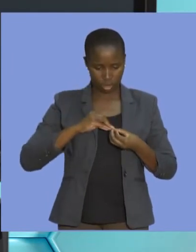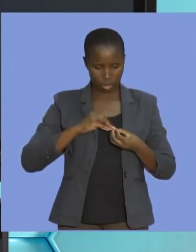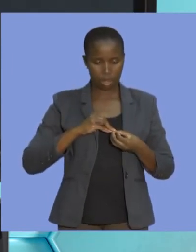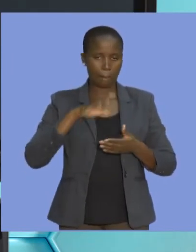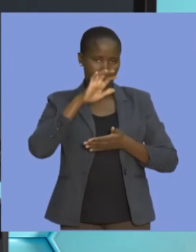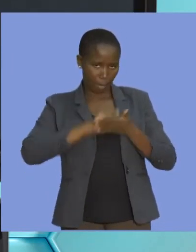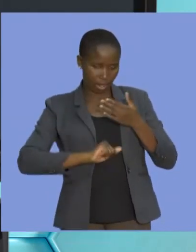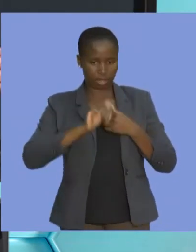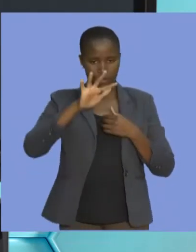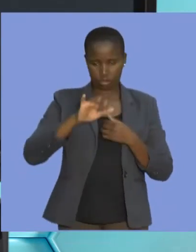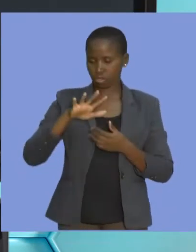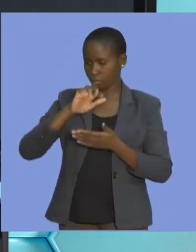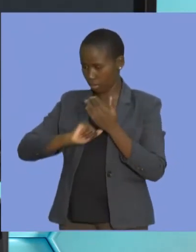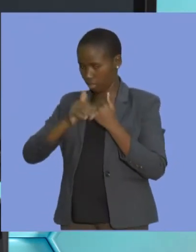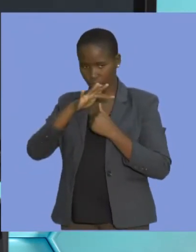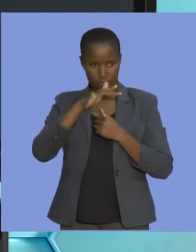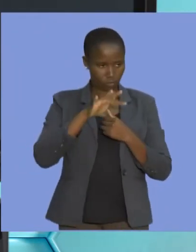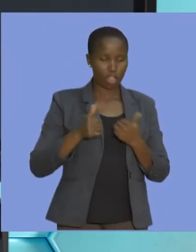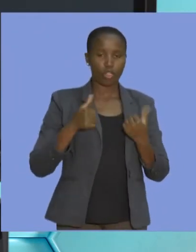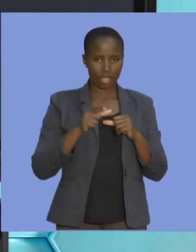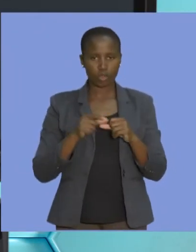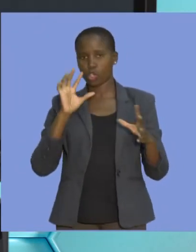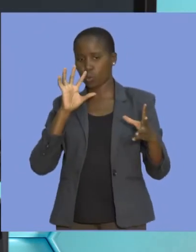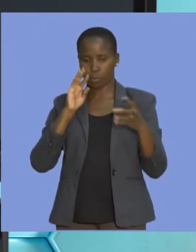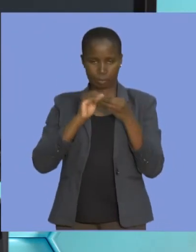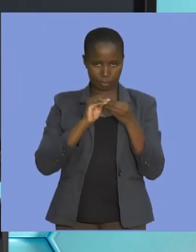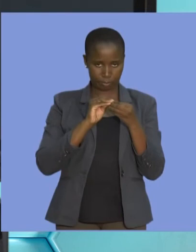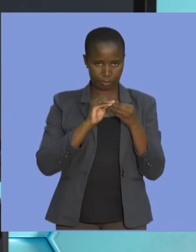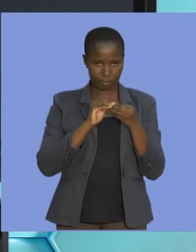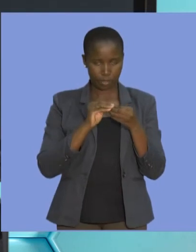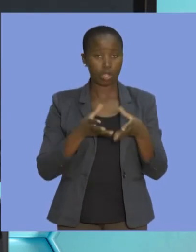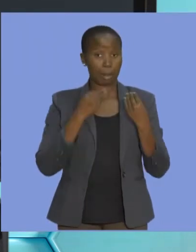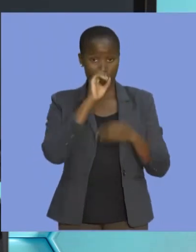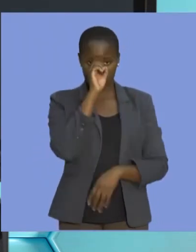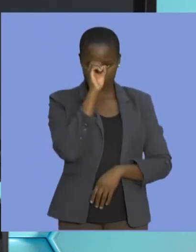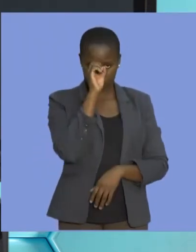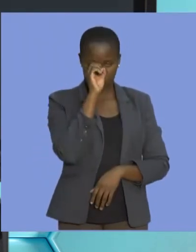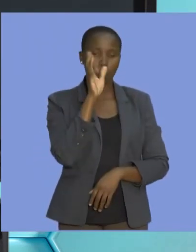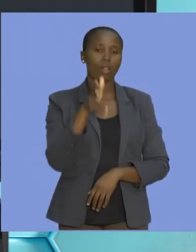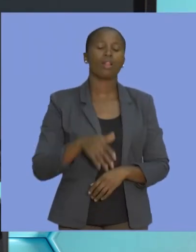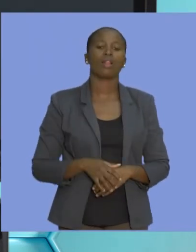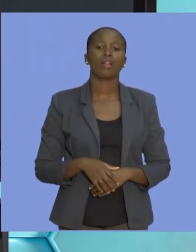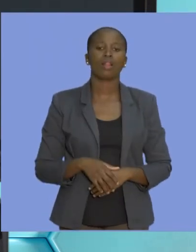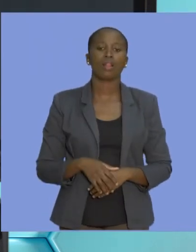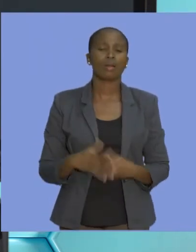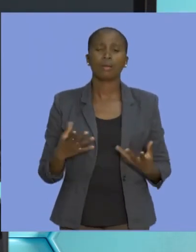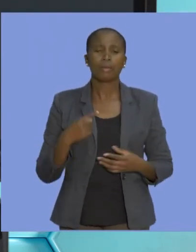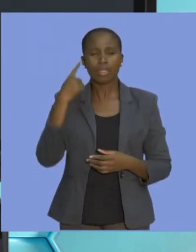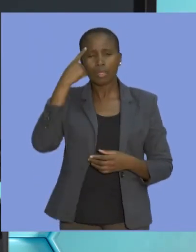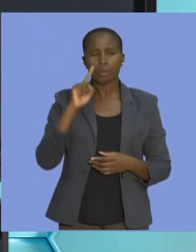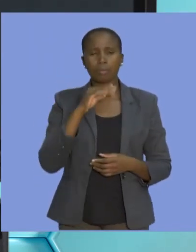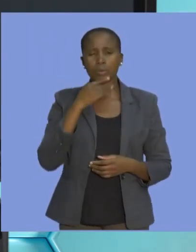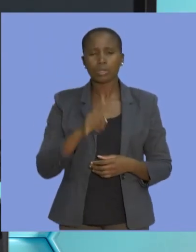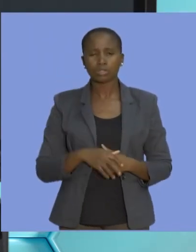average, each and every one in the class, we add all those, we get 0. Think about this. What does it mean?